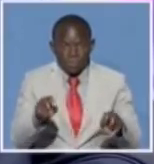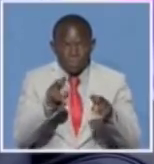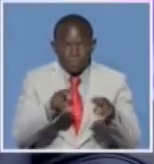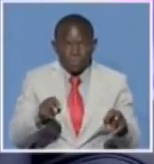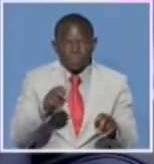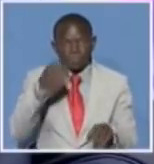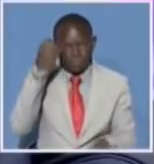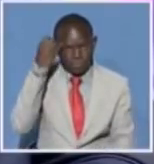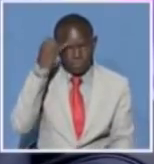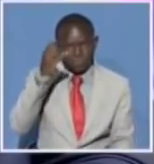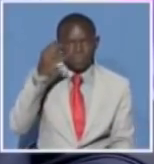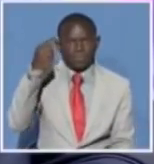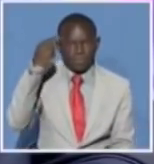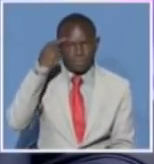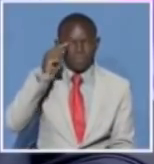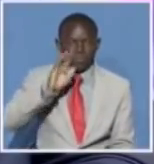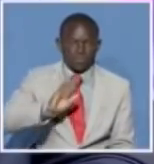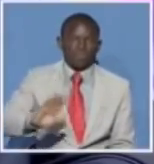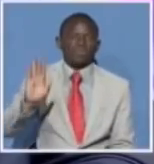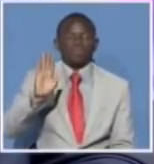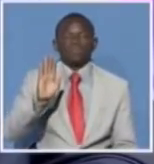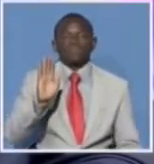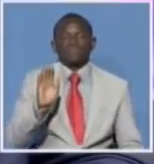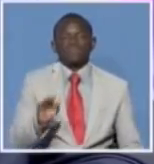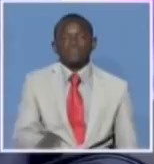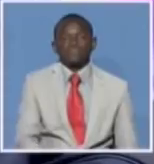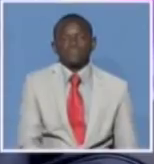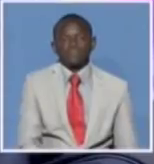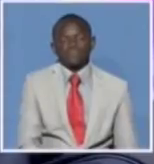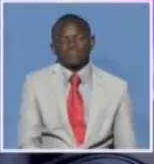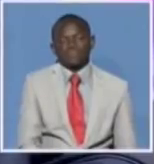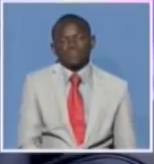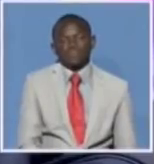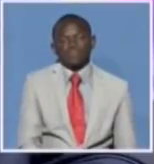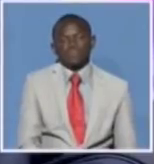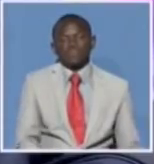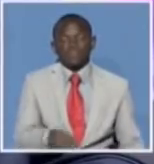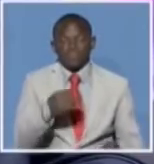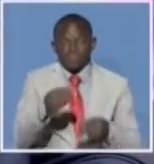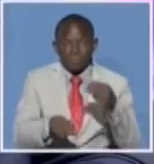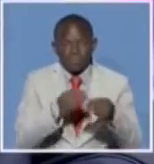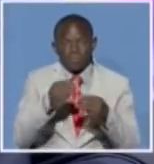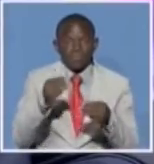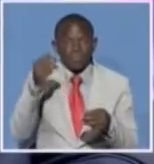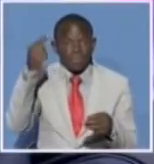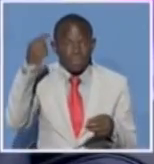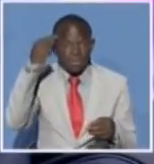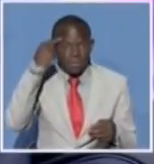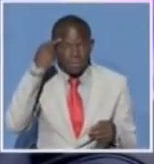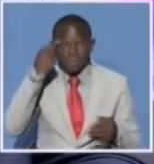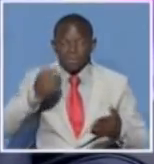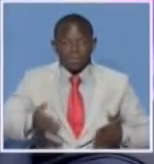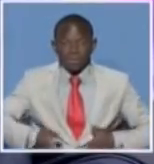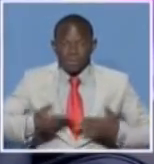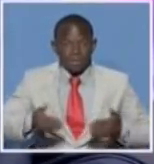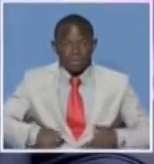And therefore, government was concerned and continues to be concerned and